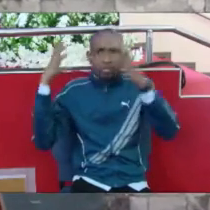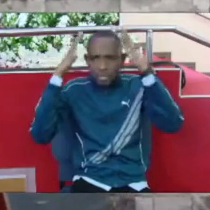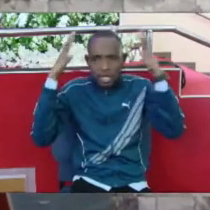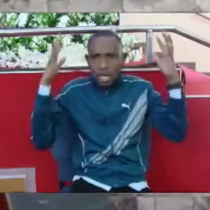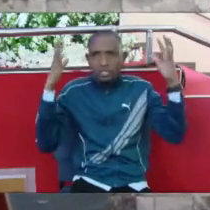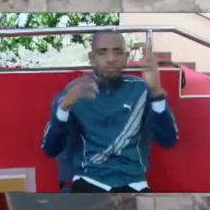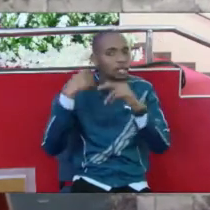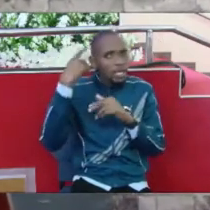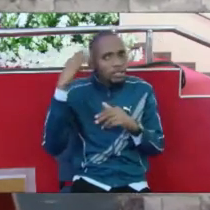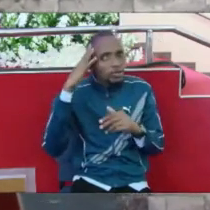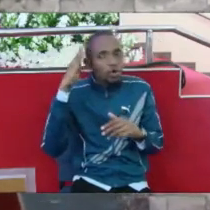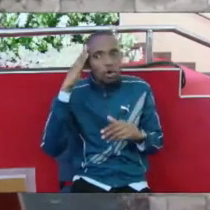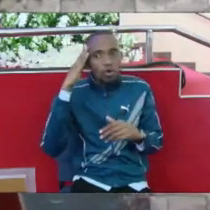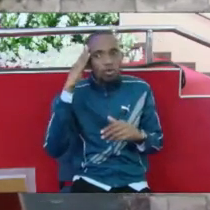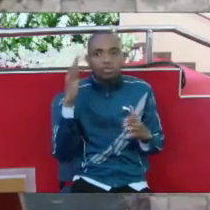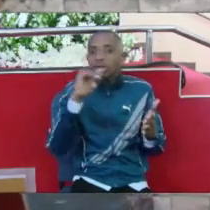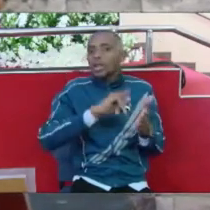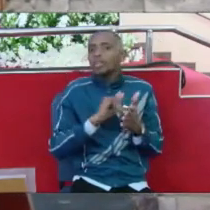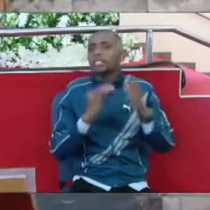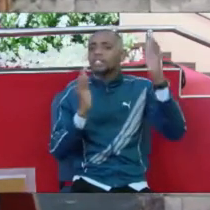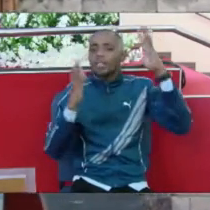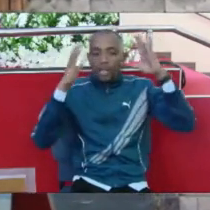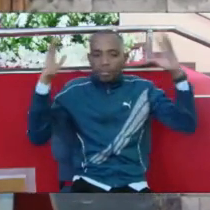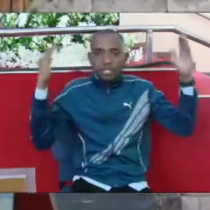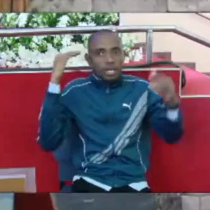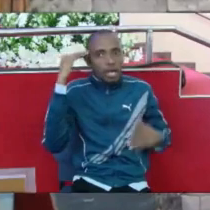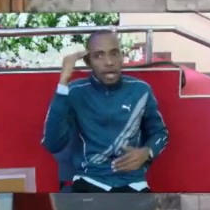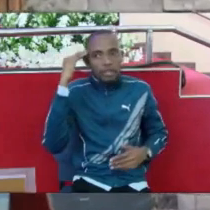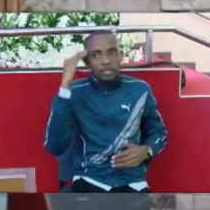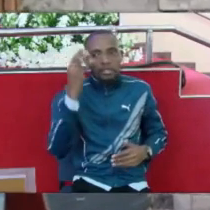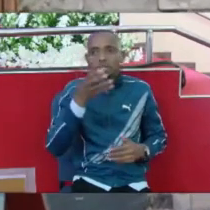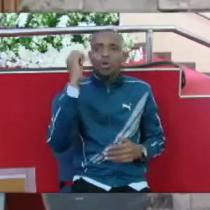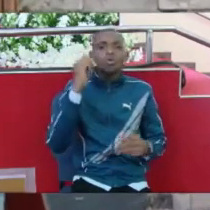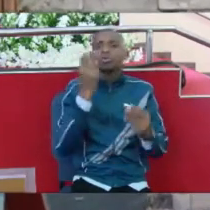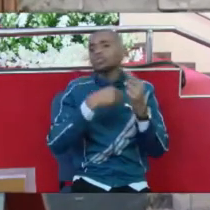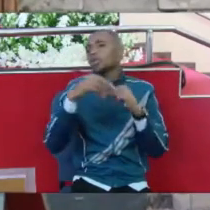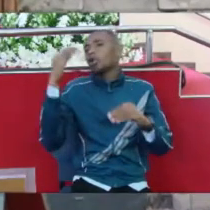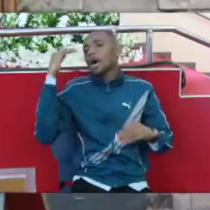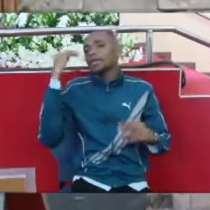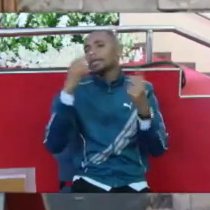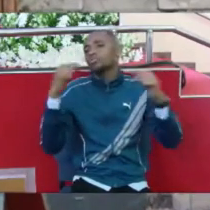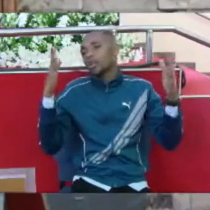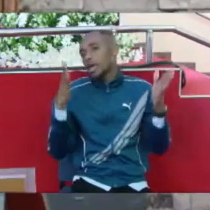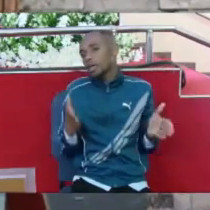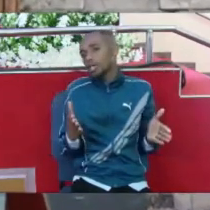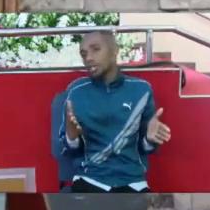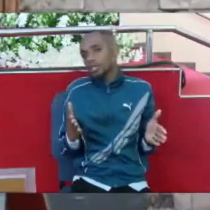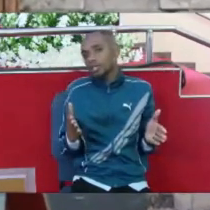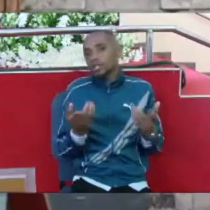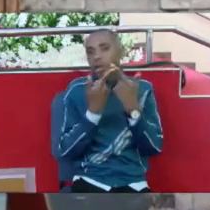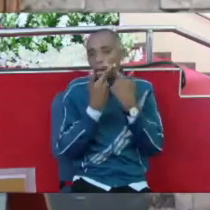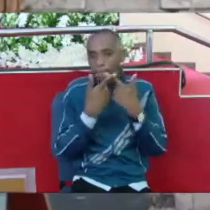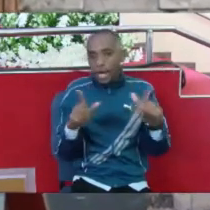to realize that the big head was no longer the head of the enemy, but